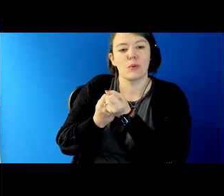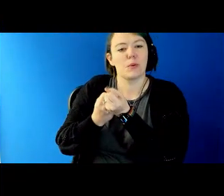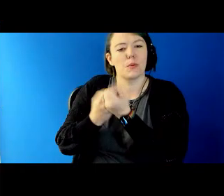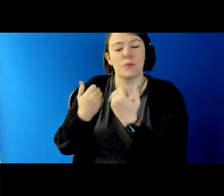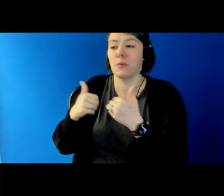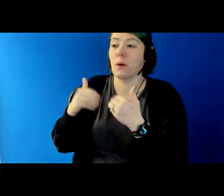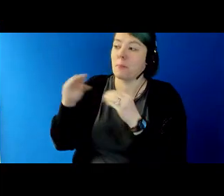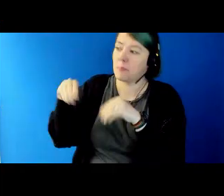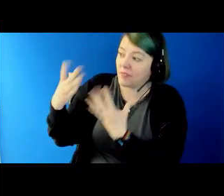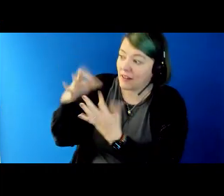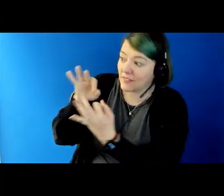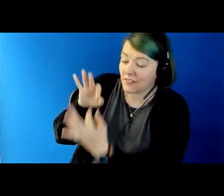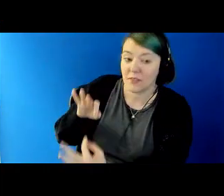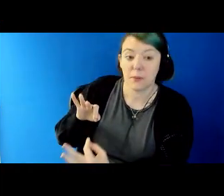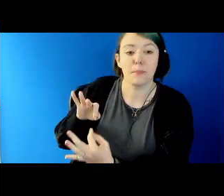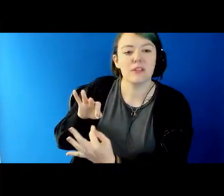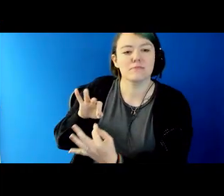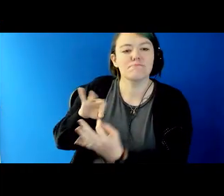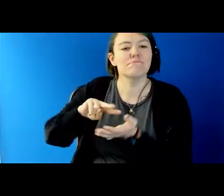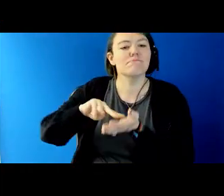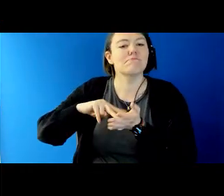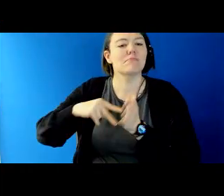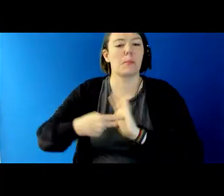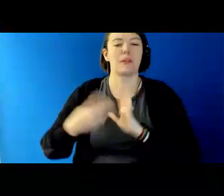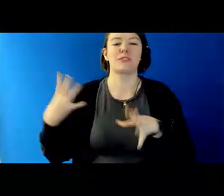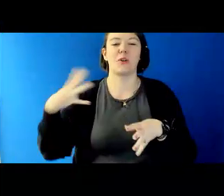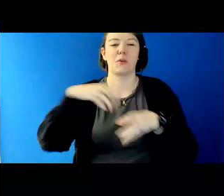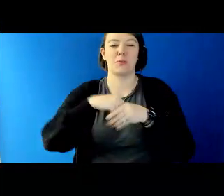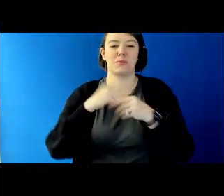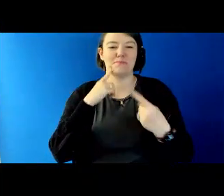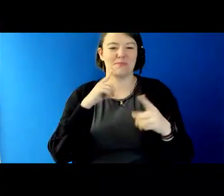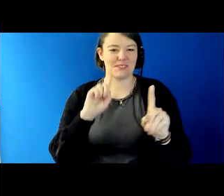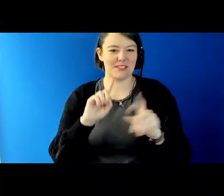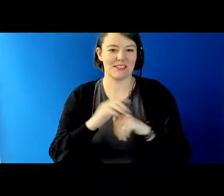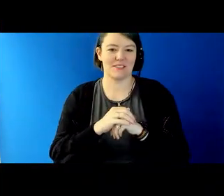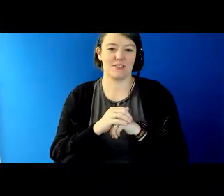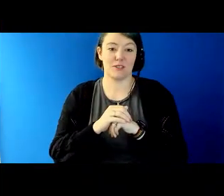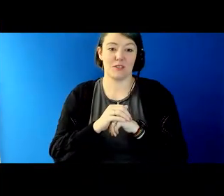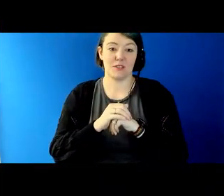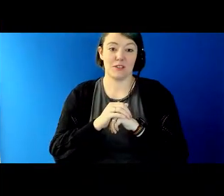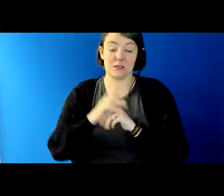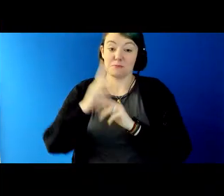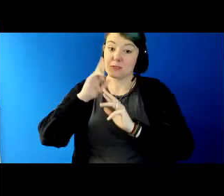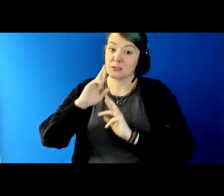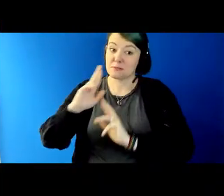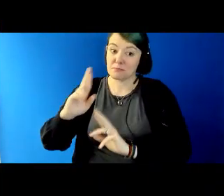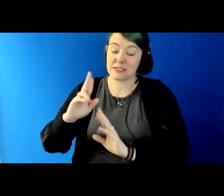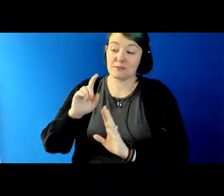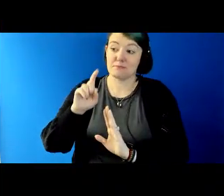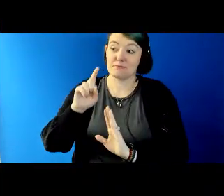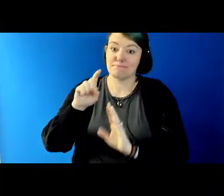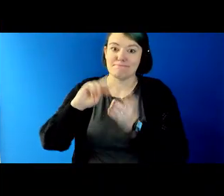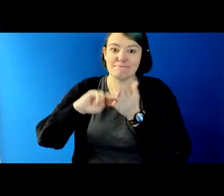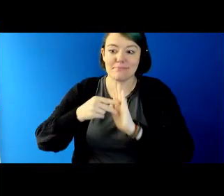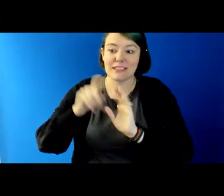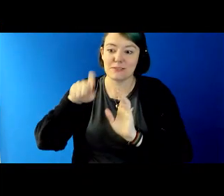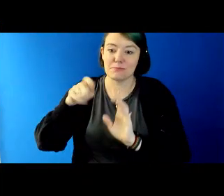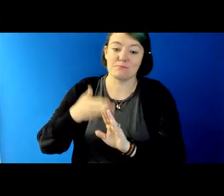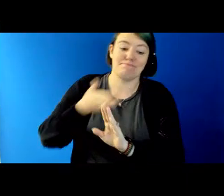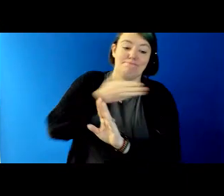proactive. It means thinking about accessibility before someone has to ask for it. For example, using accessible